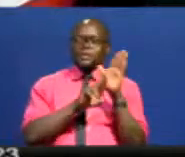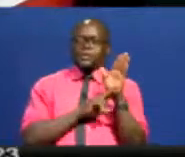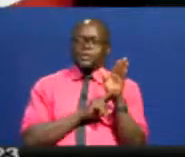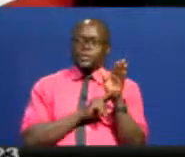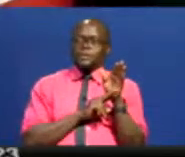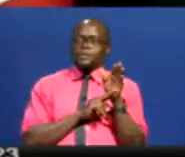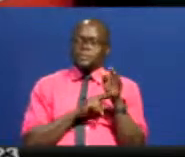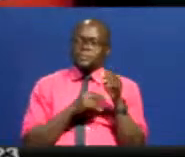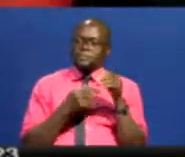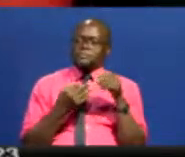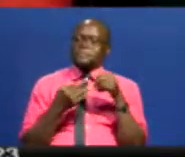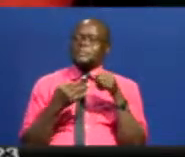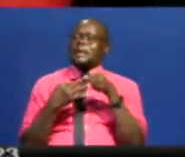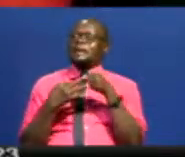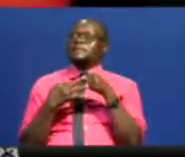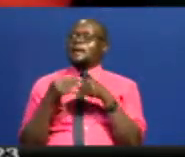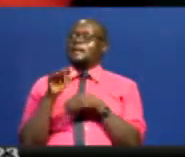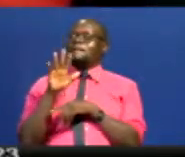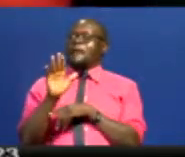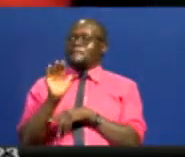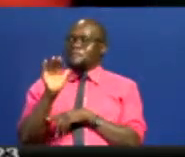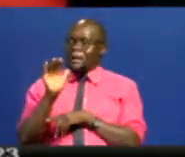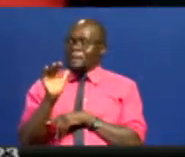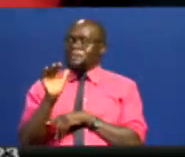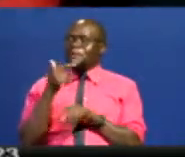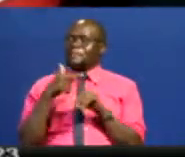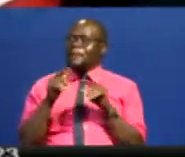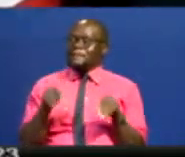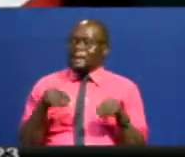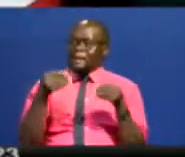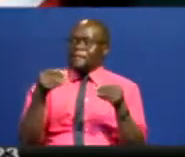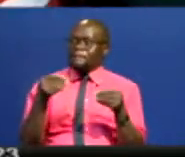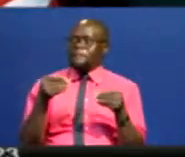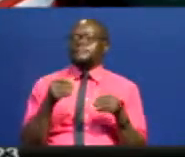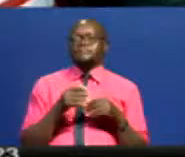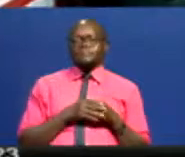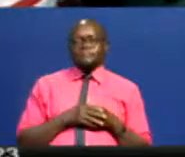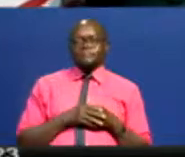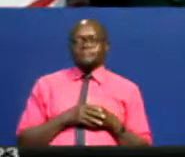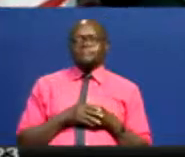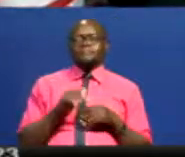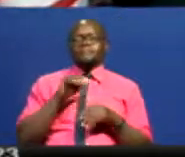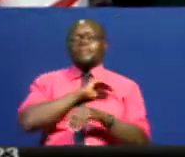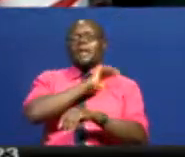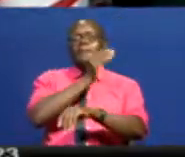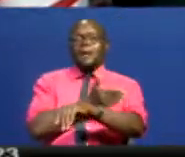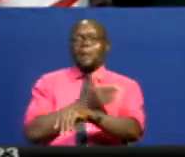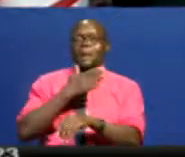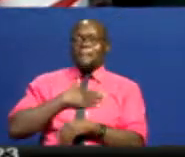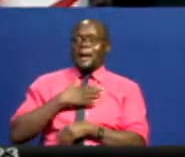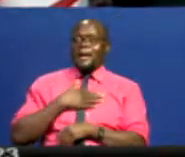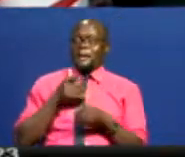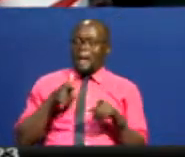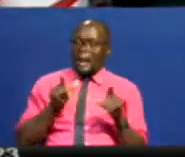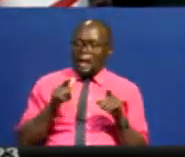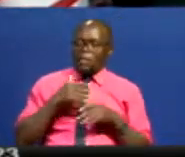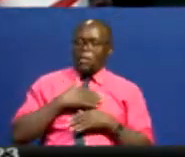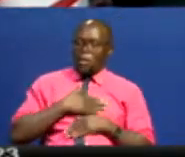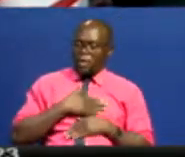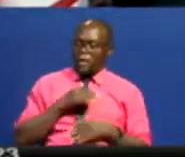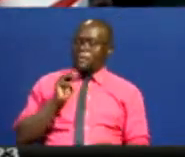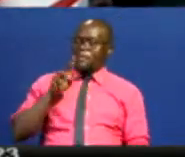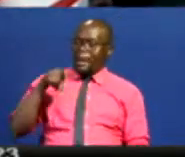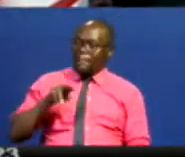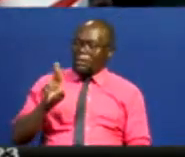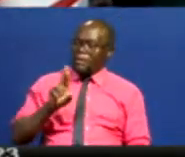called upon to reply. But I did use also my discretion powers bestowed to me to allow Honorable Mulanya, who was